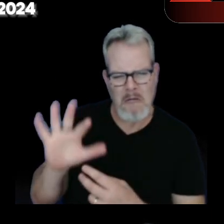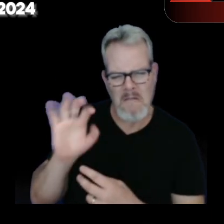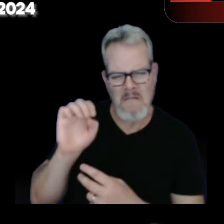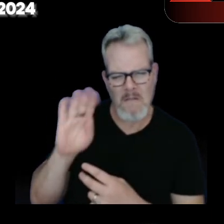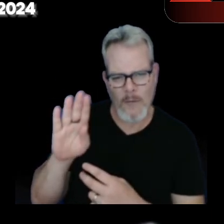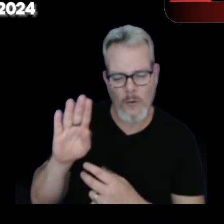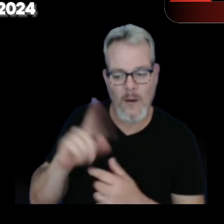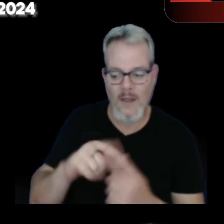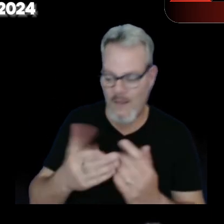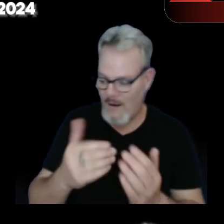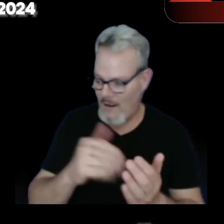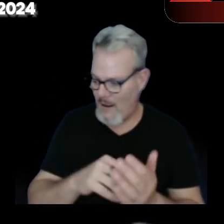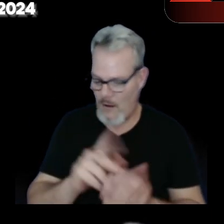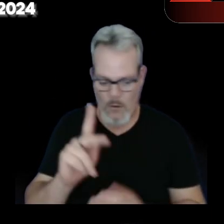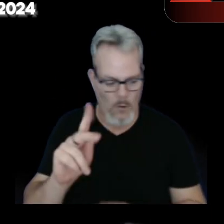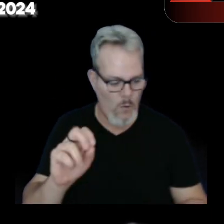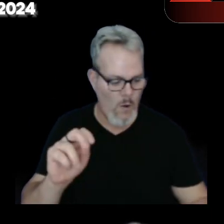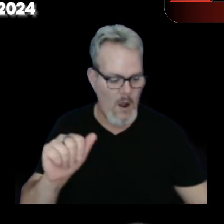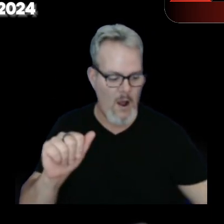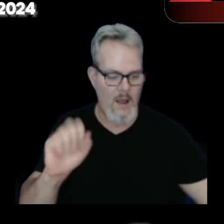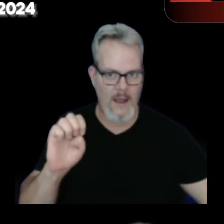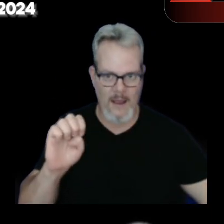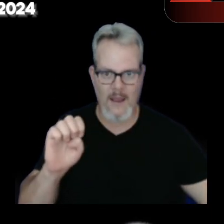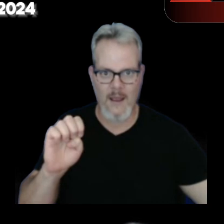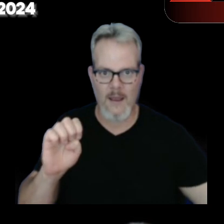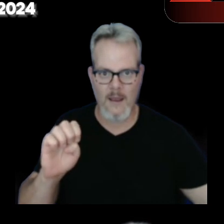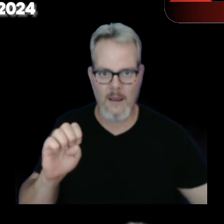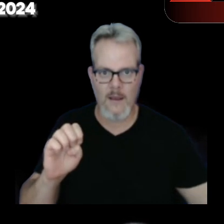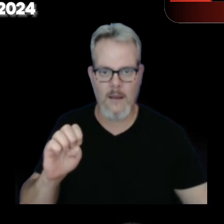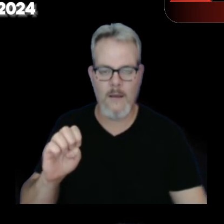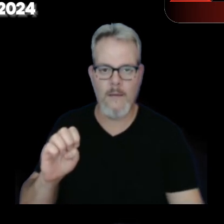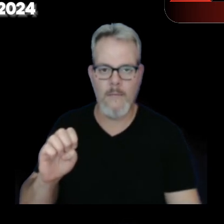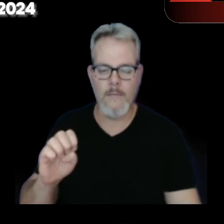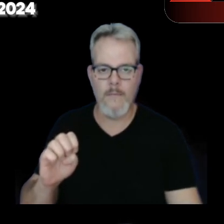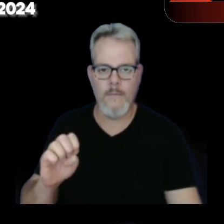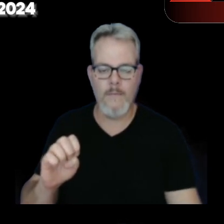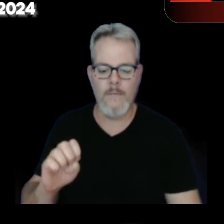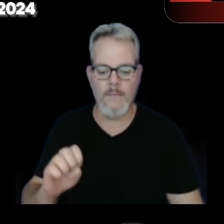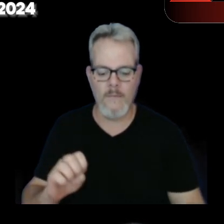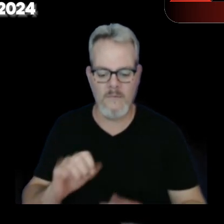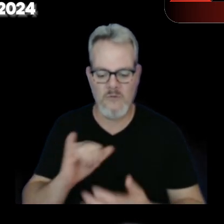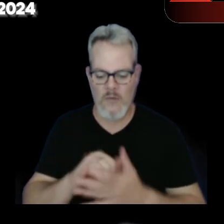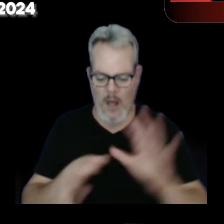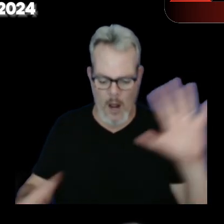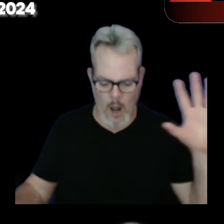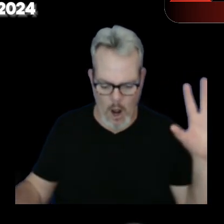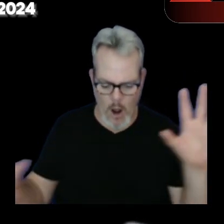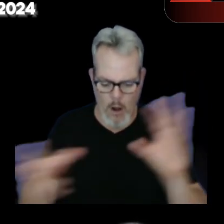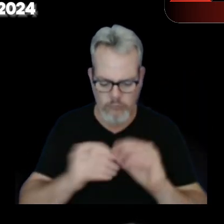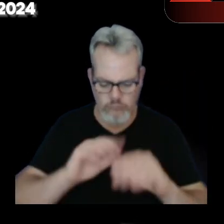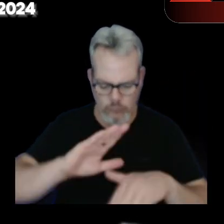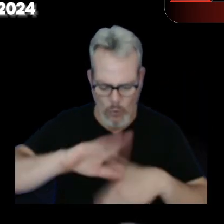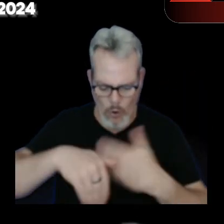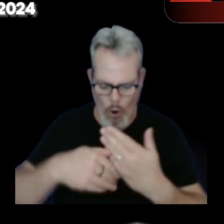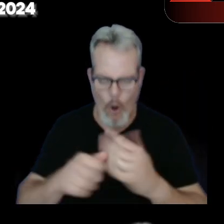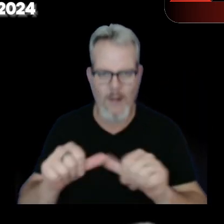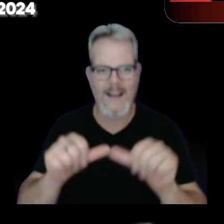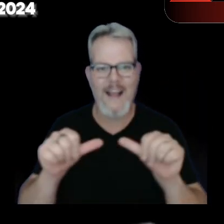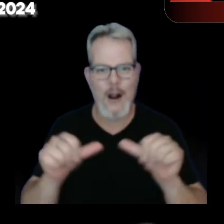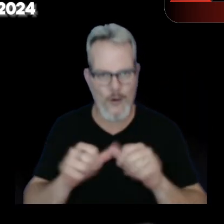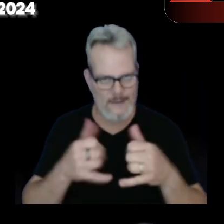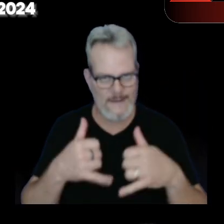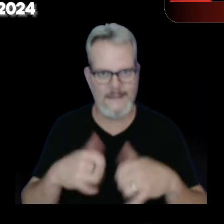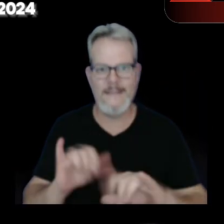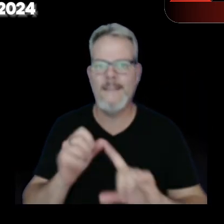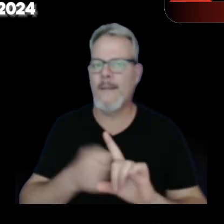recently, and abutting against that Upper East Rift connector as well. So that's the whole area, still the same as been impacted. The ground